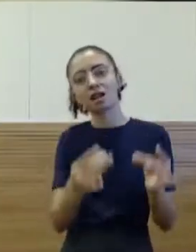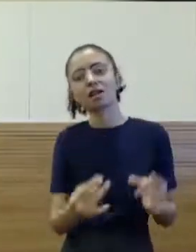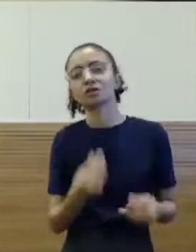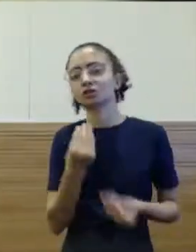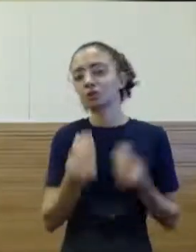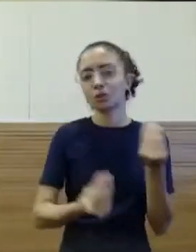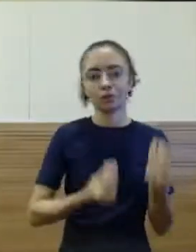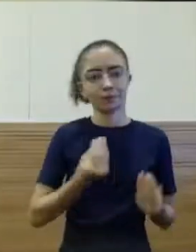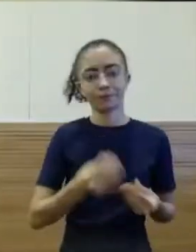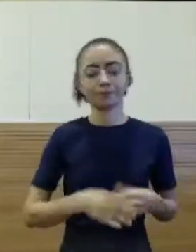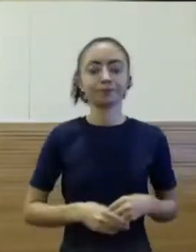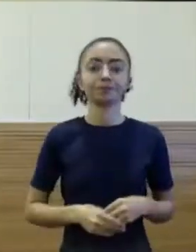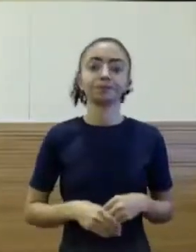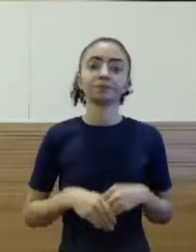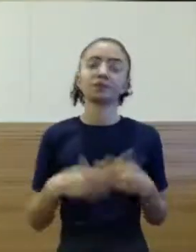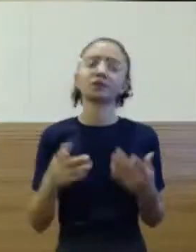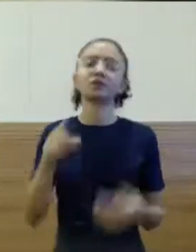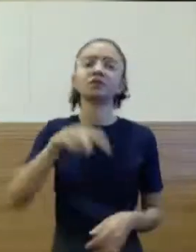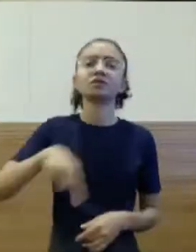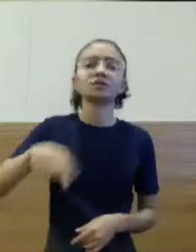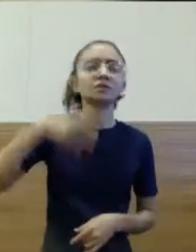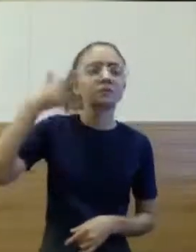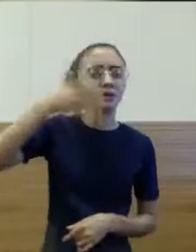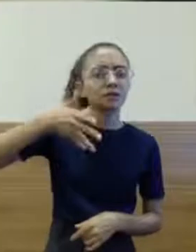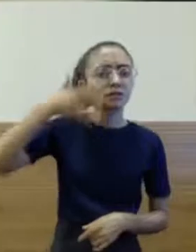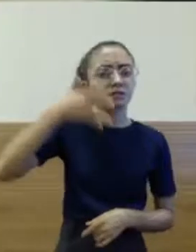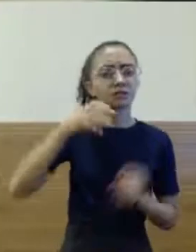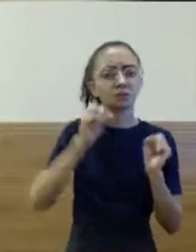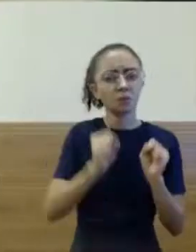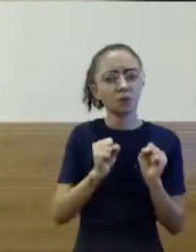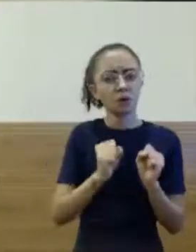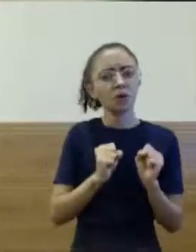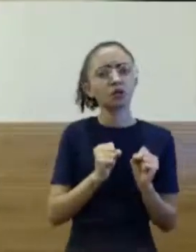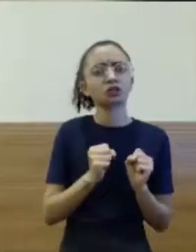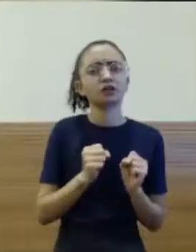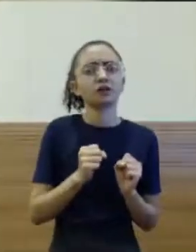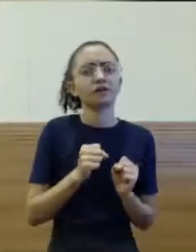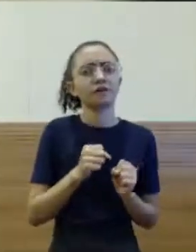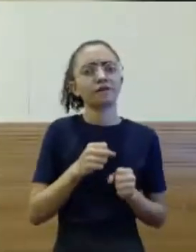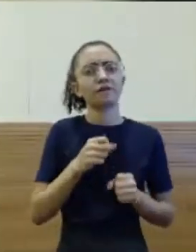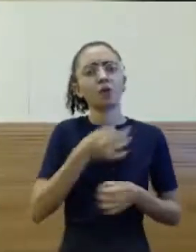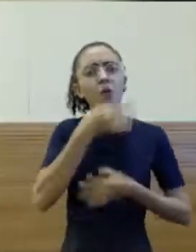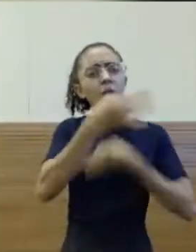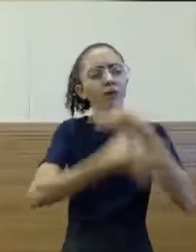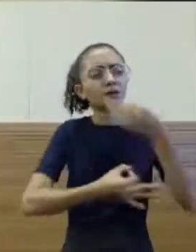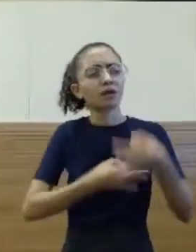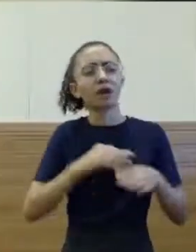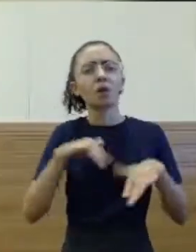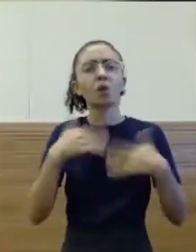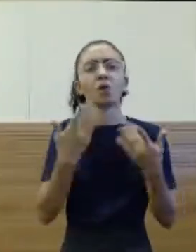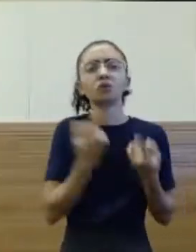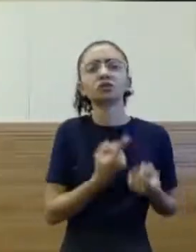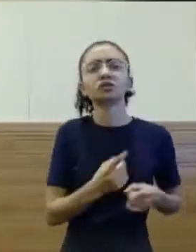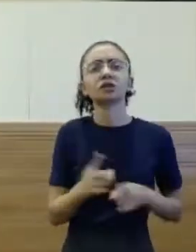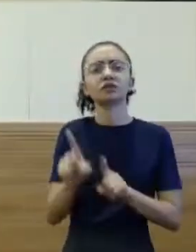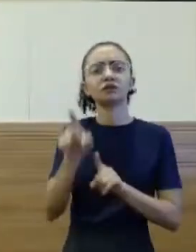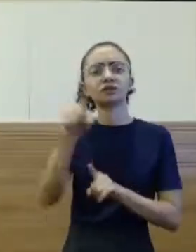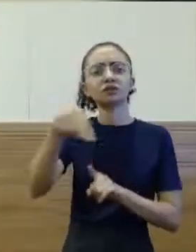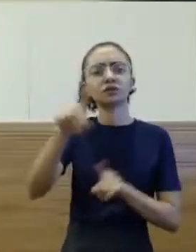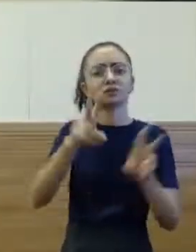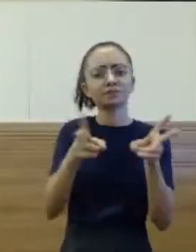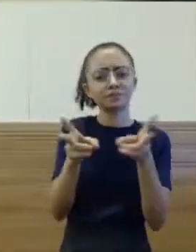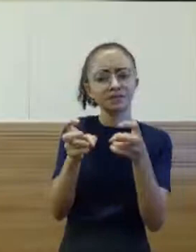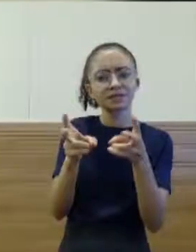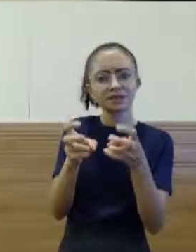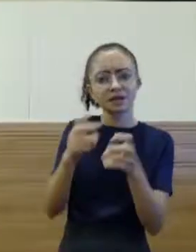detail. So Zuma, Cecilia, Gabriela, Jimena, if you all could talk about the challenges you see for your